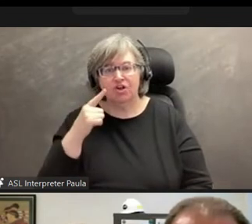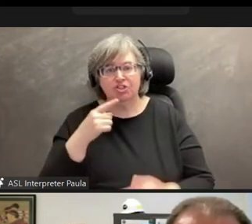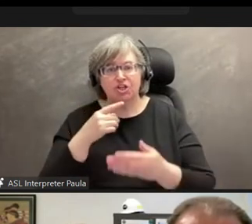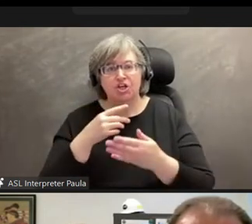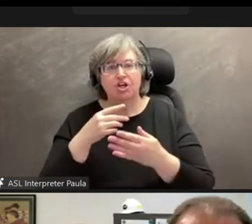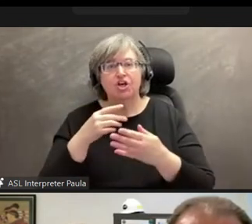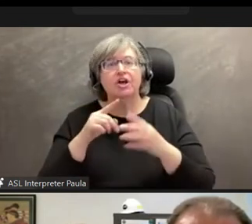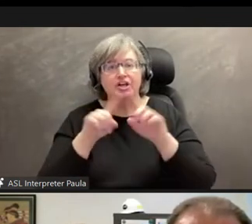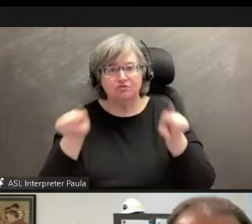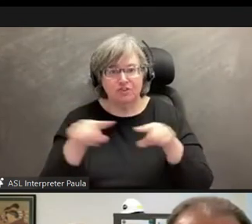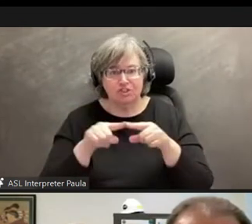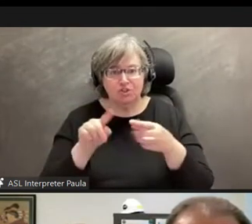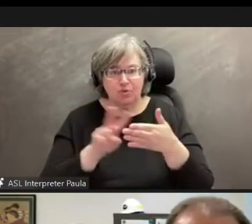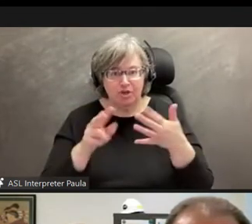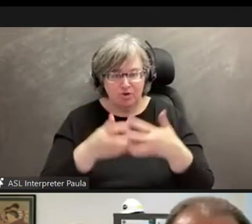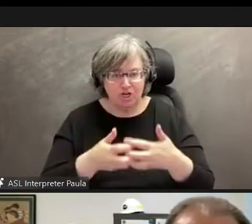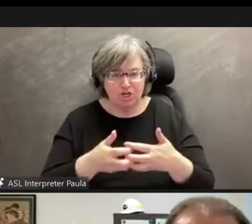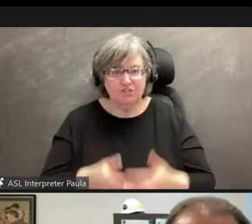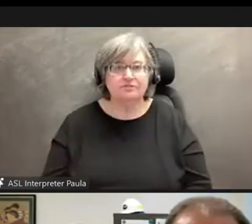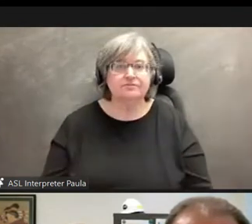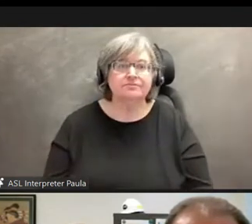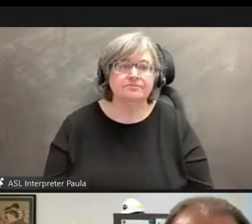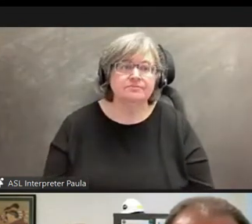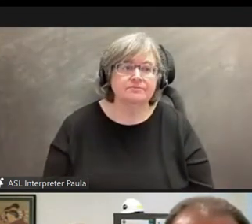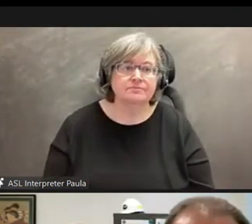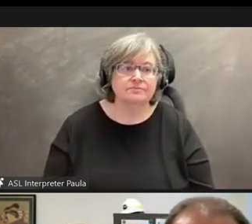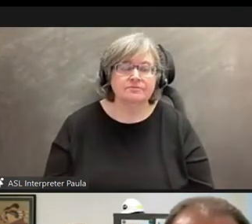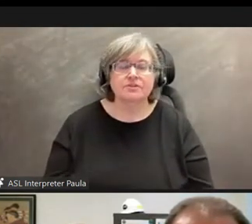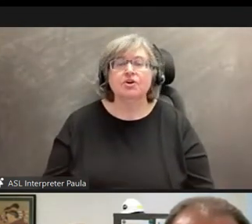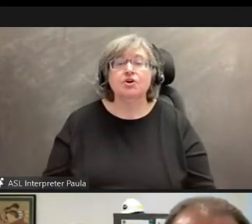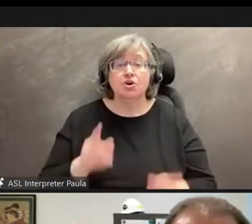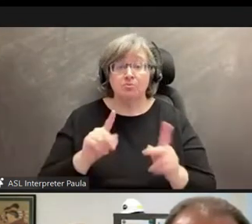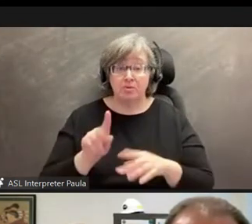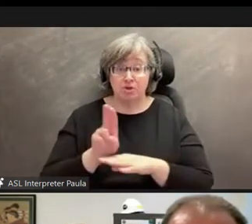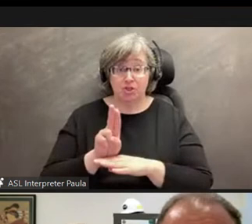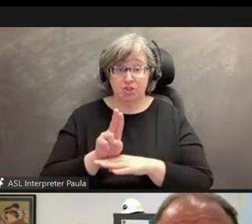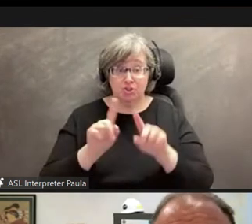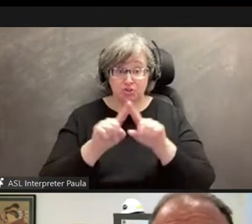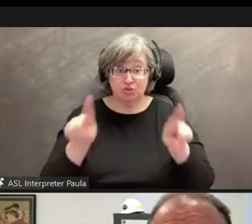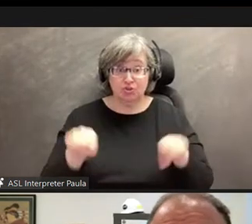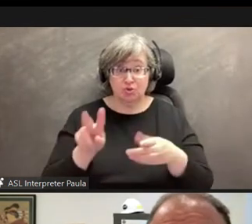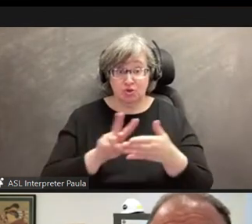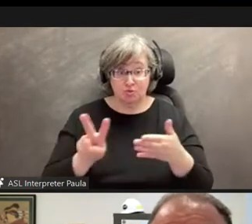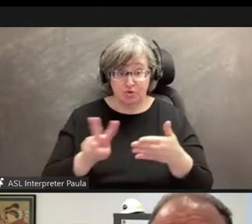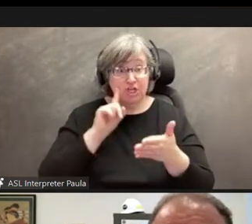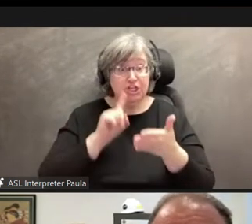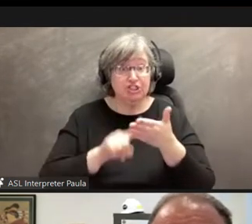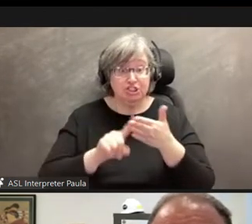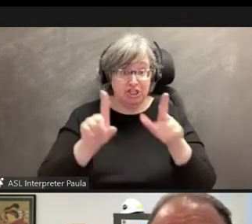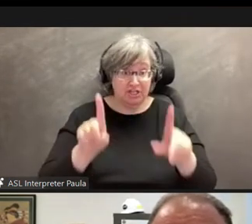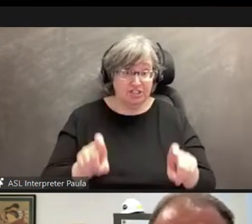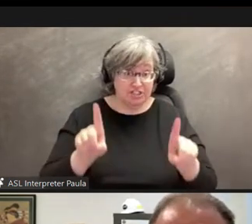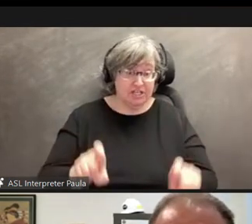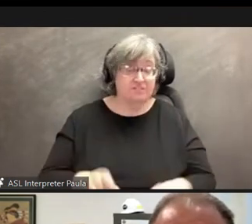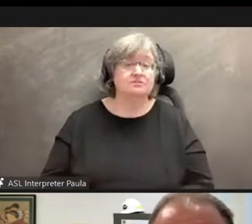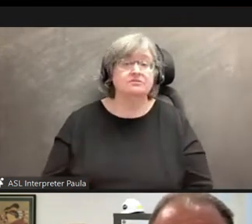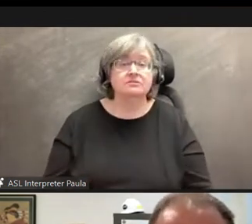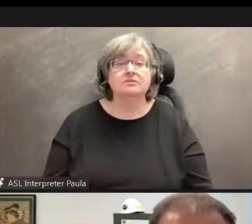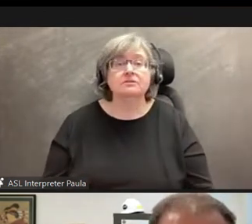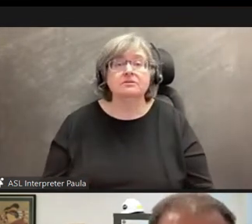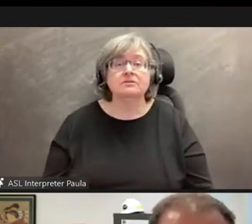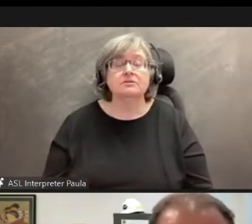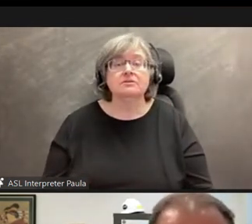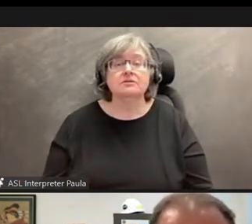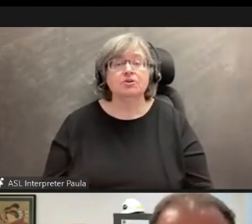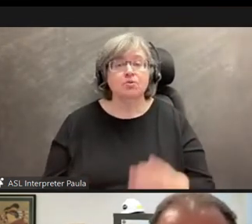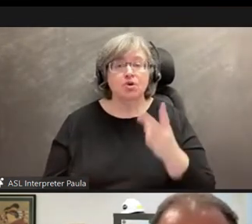readers. So it was all vetted through people who use screen readers. So during our testing, we had